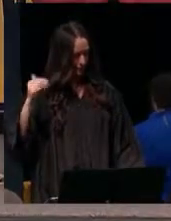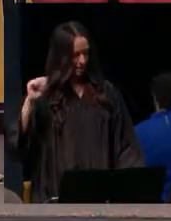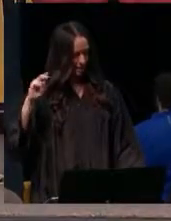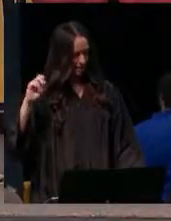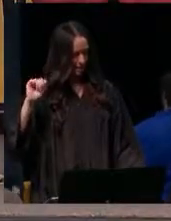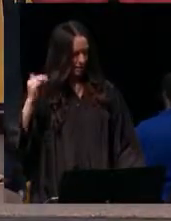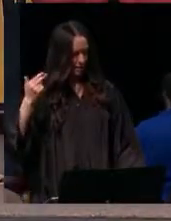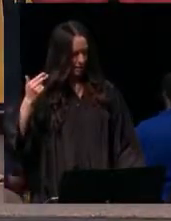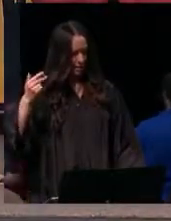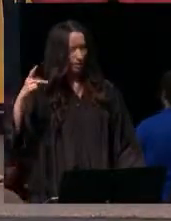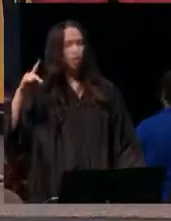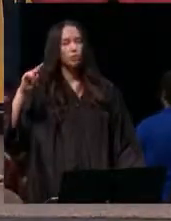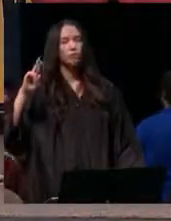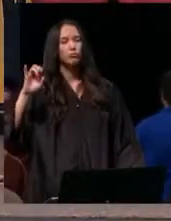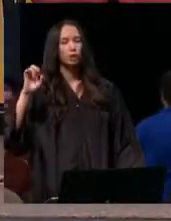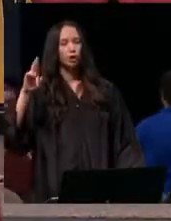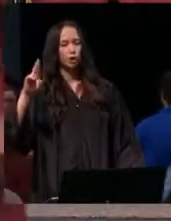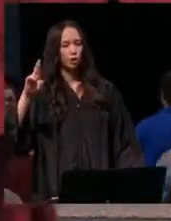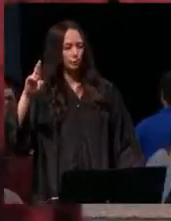Hannah Creer.